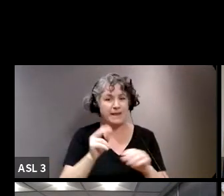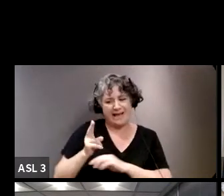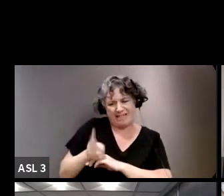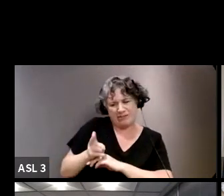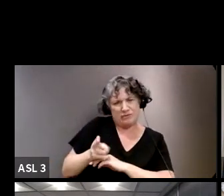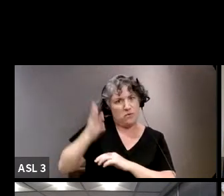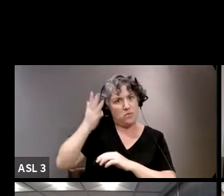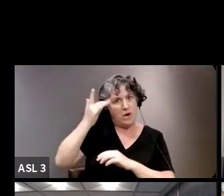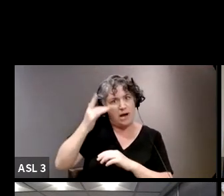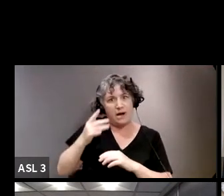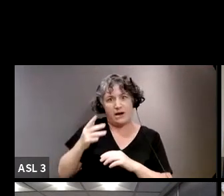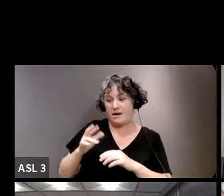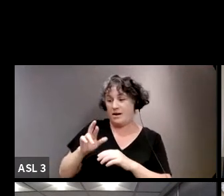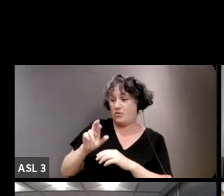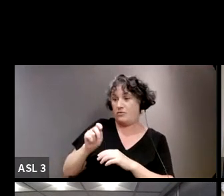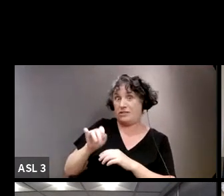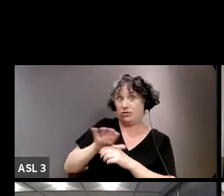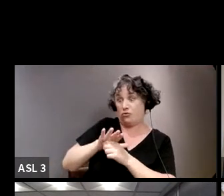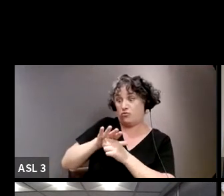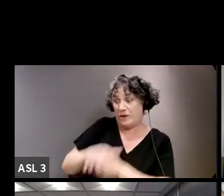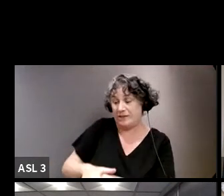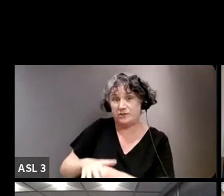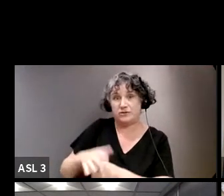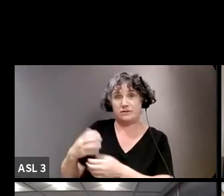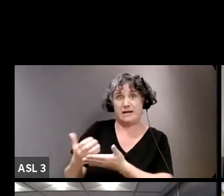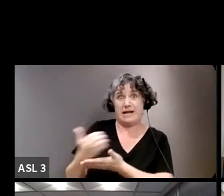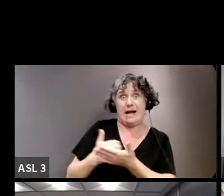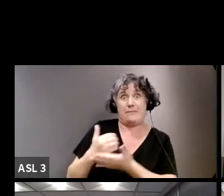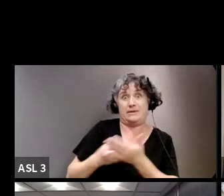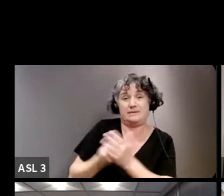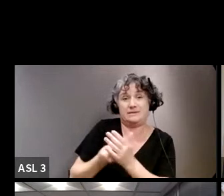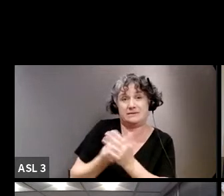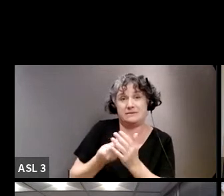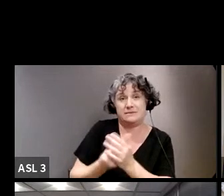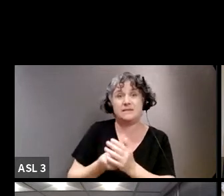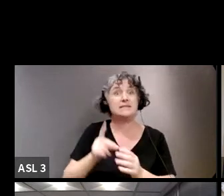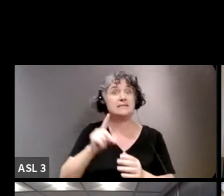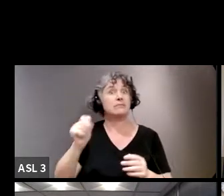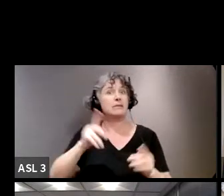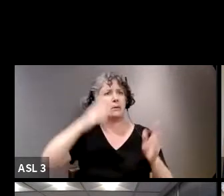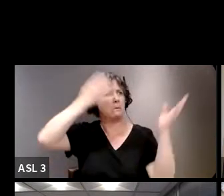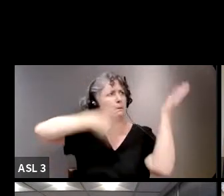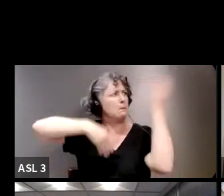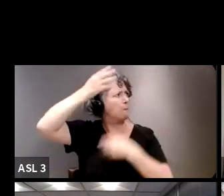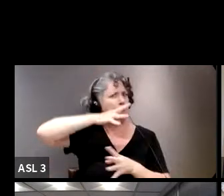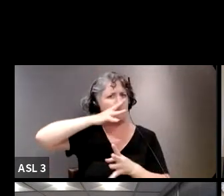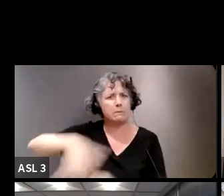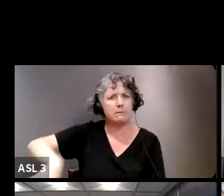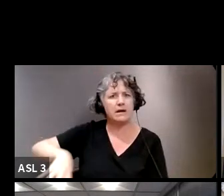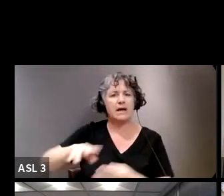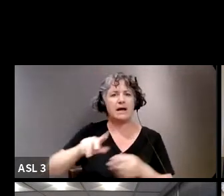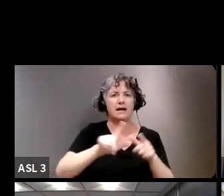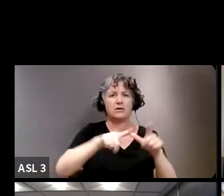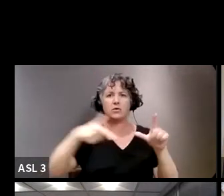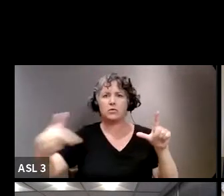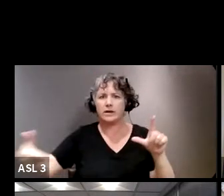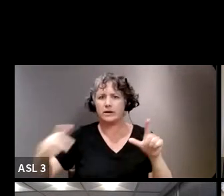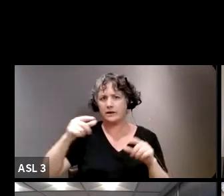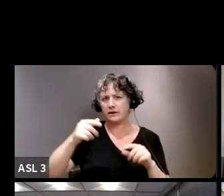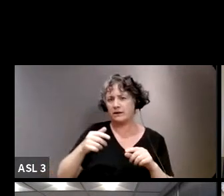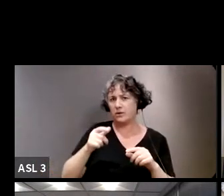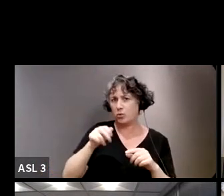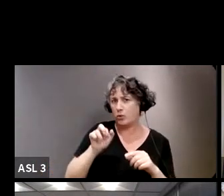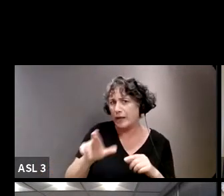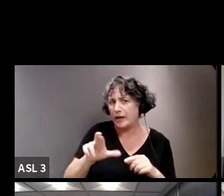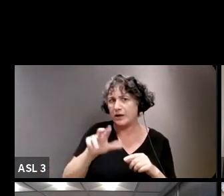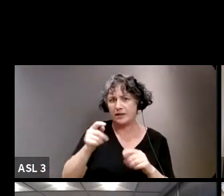racial capitalism colonial genocide disappearing the disabled and the persecution of queer and trans people in some we live in a